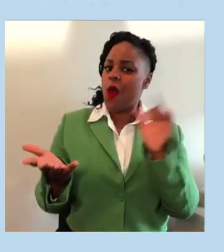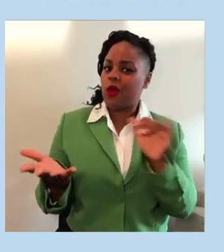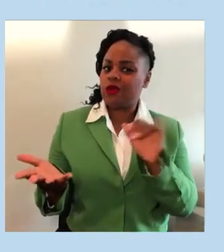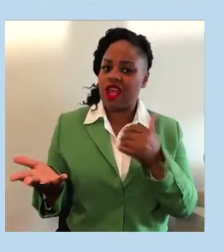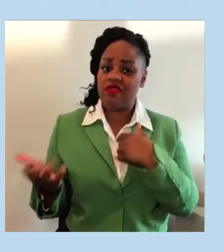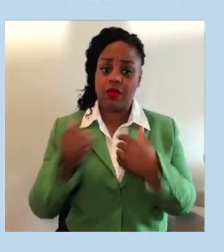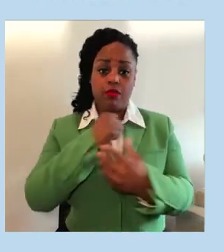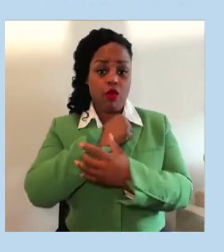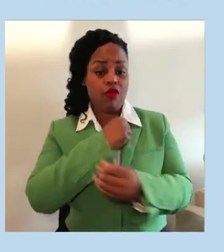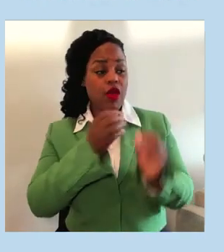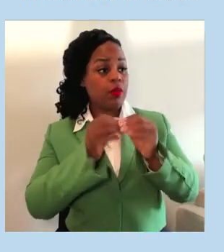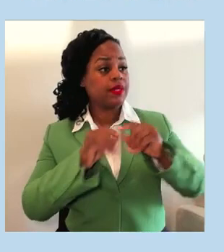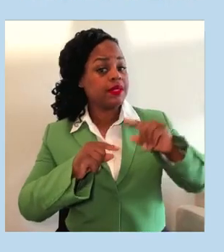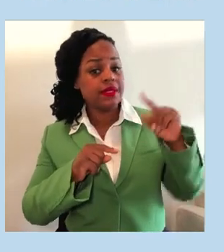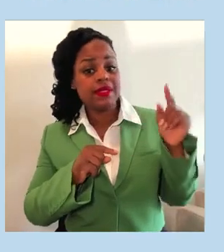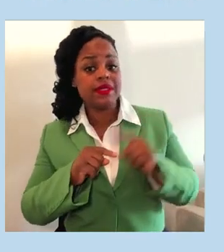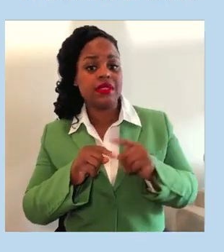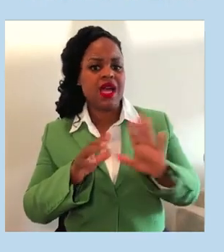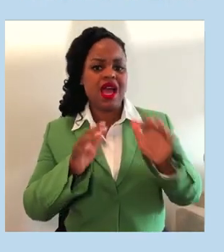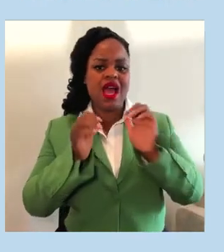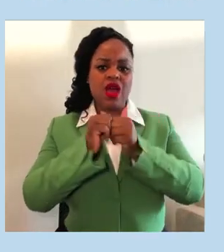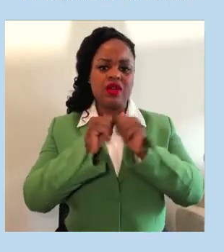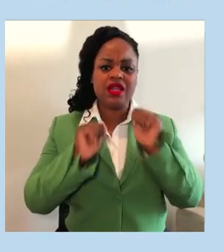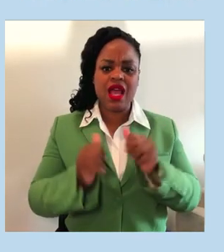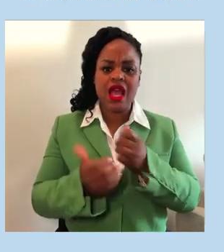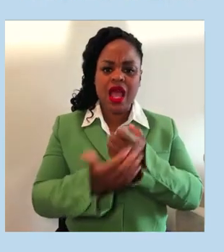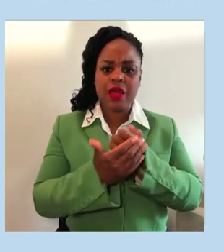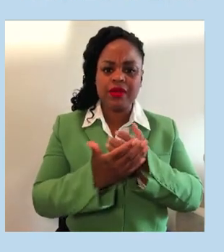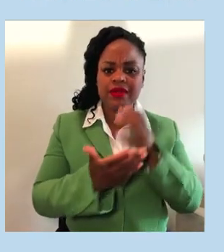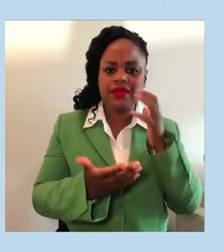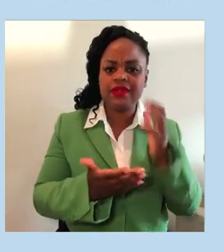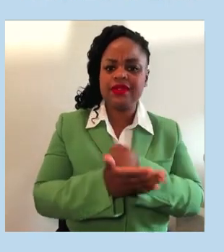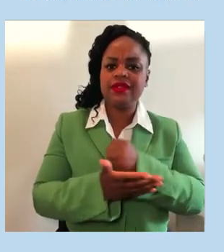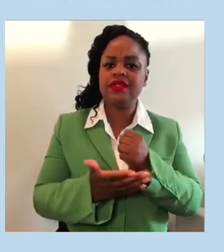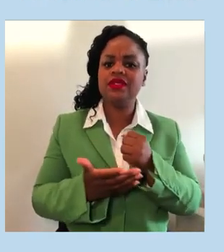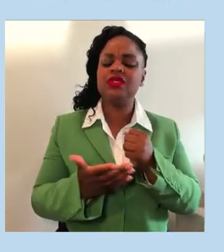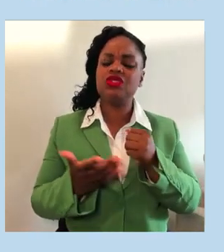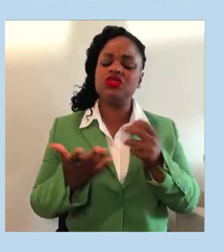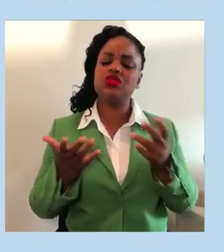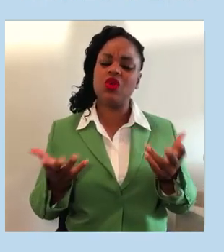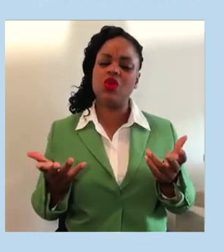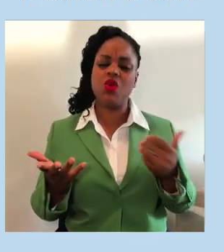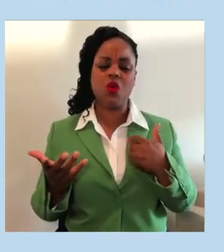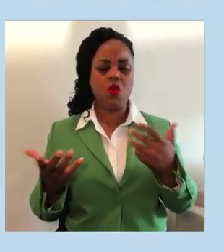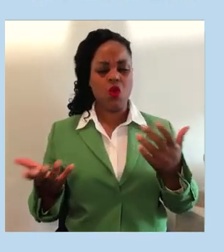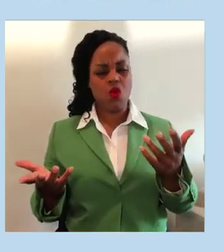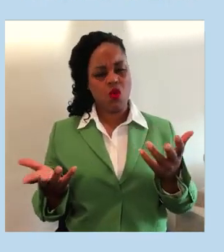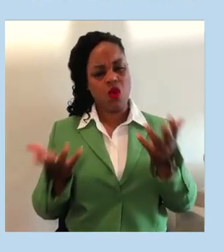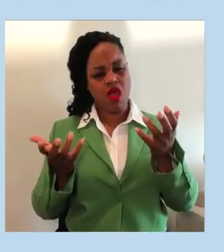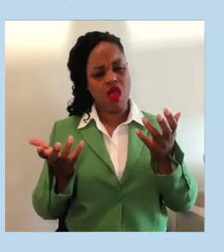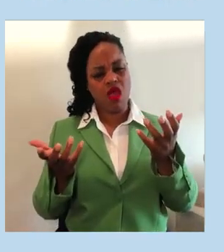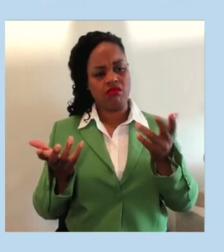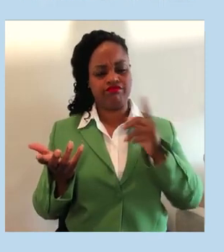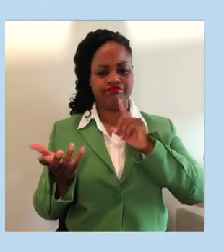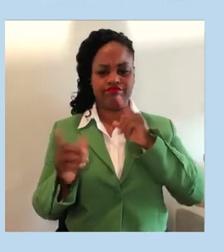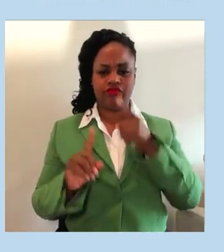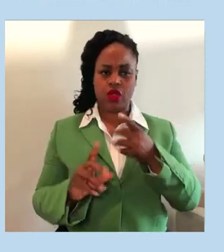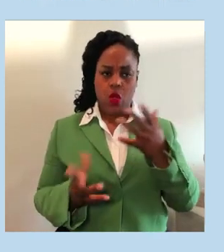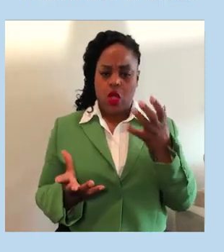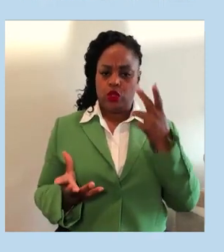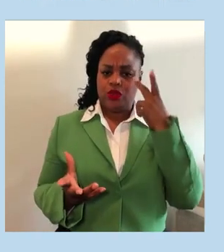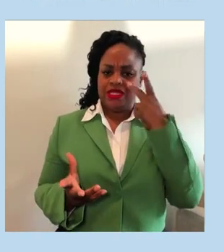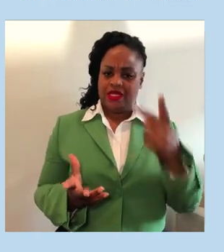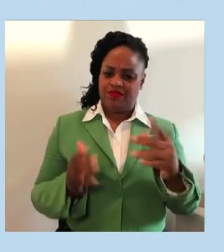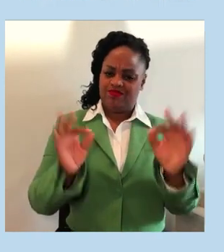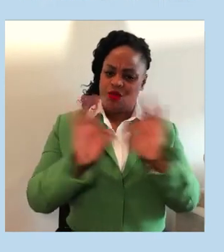how we build stronger, healthier, and more stable economies. Today's historic announcement is just the beginning. My team at the